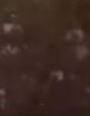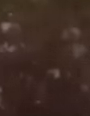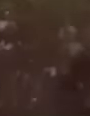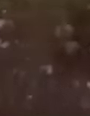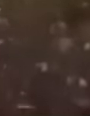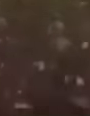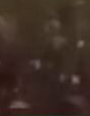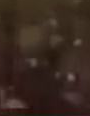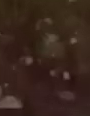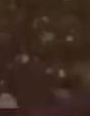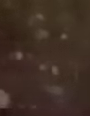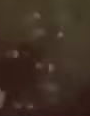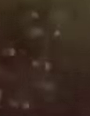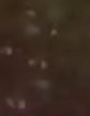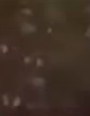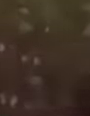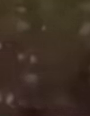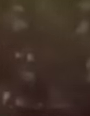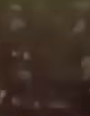in.